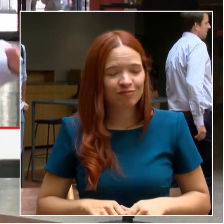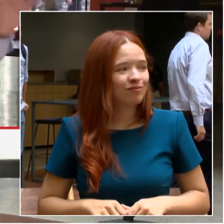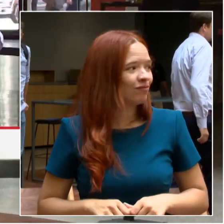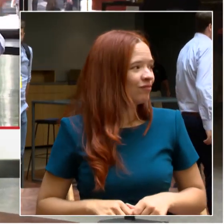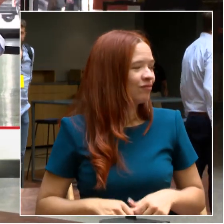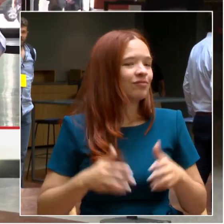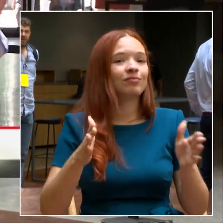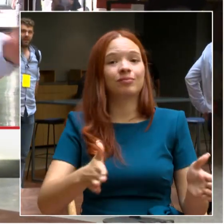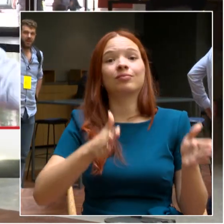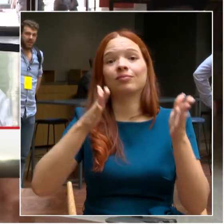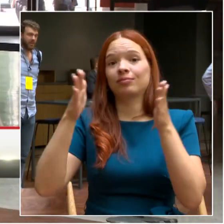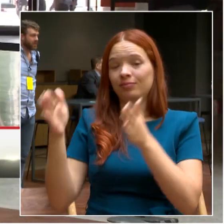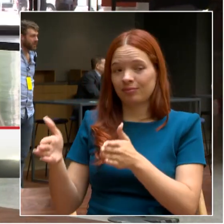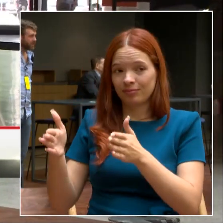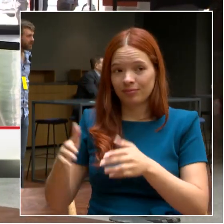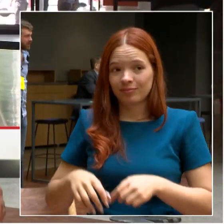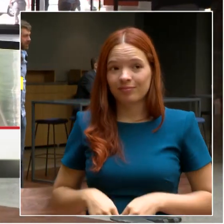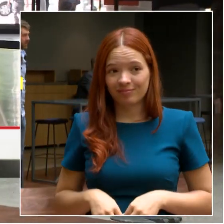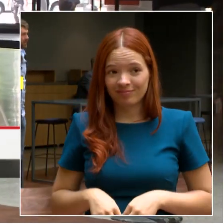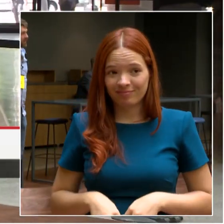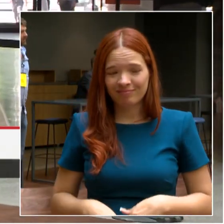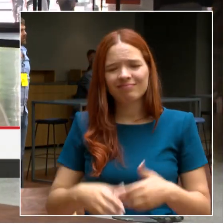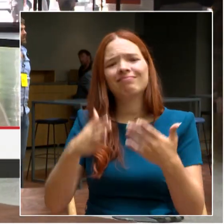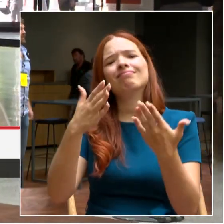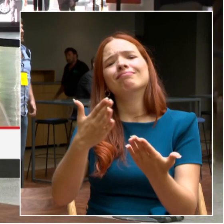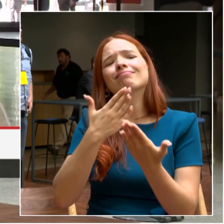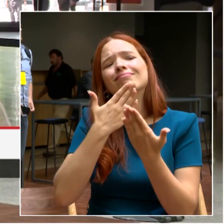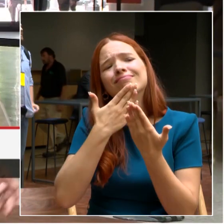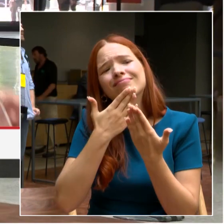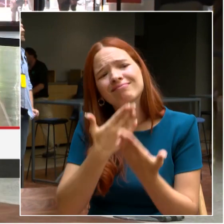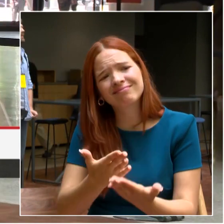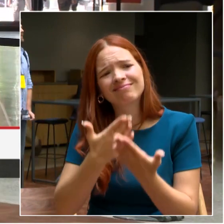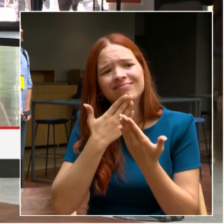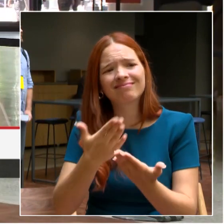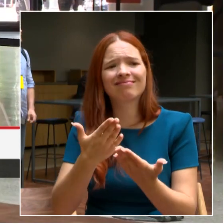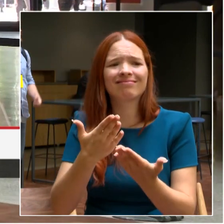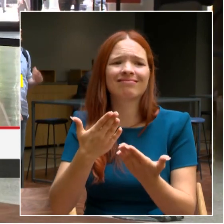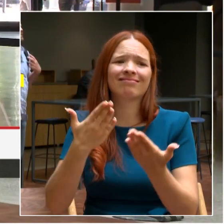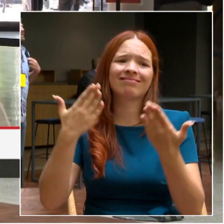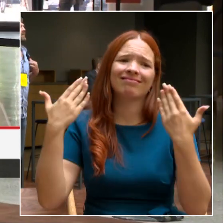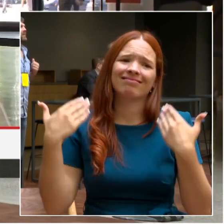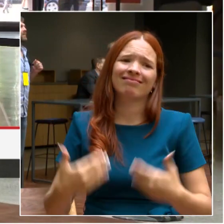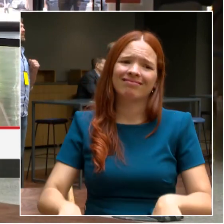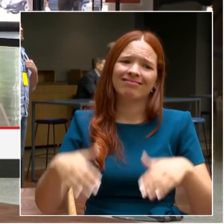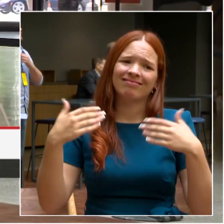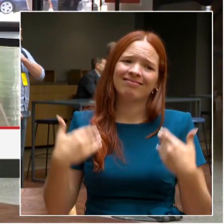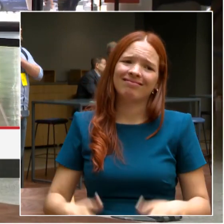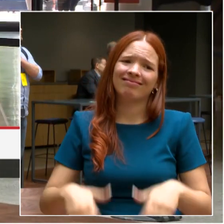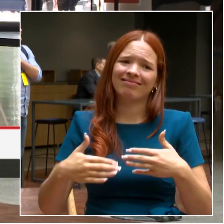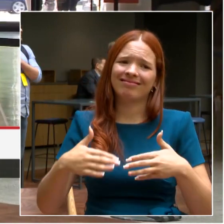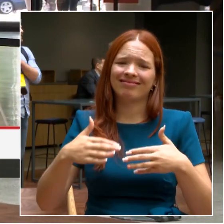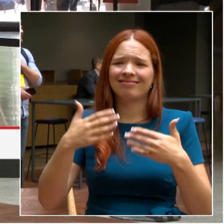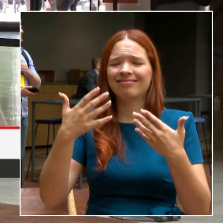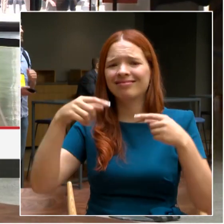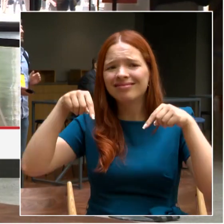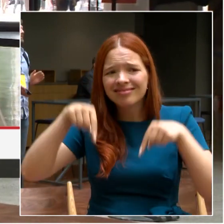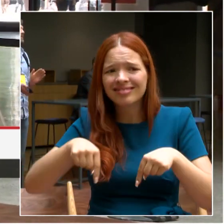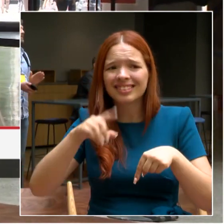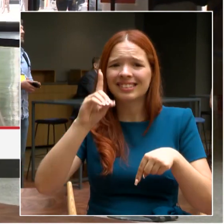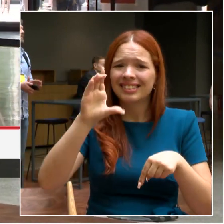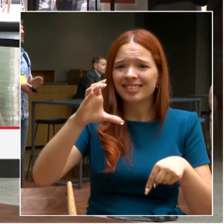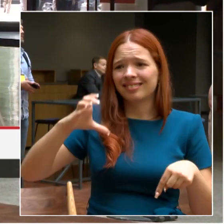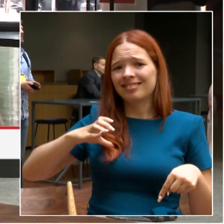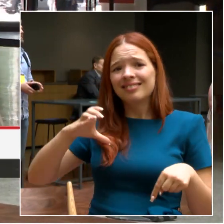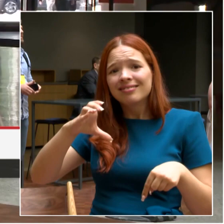the chairman of the Economic Development Committee on the District Council. And speaking of the District Council, please give a warm welcome to Matt Furman from Ward 3